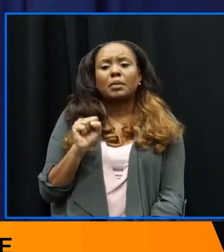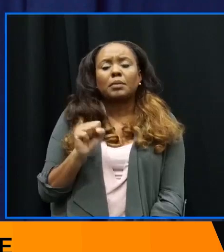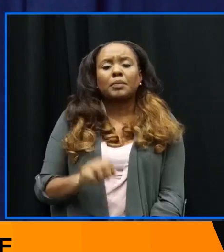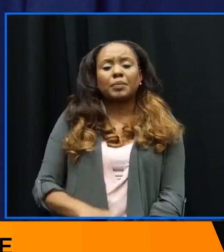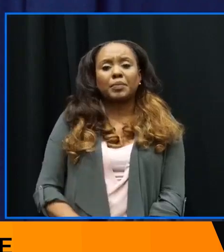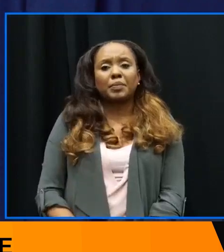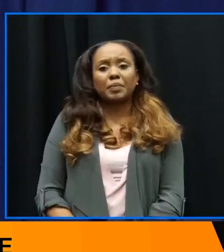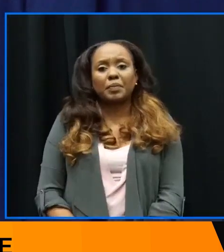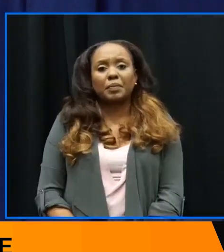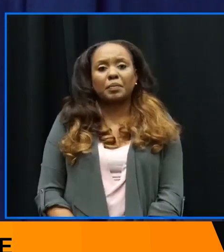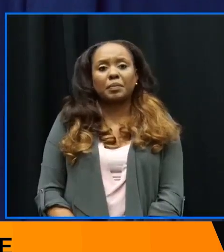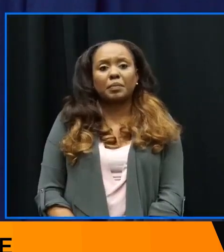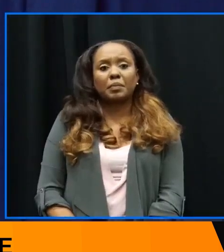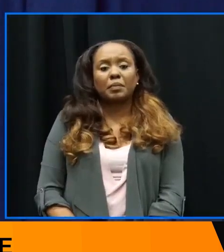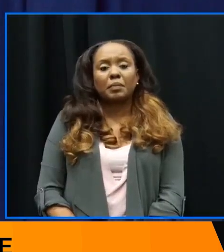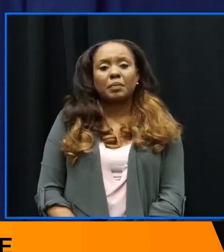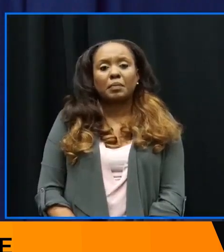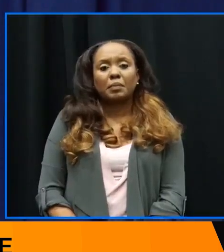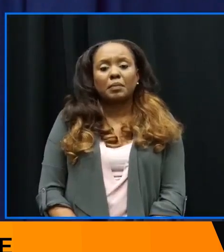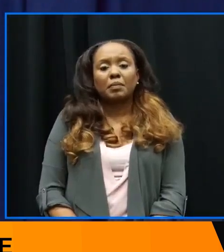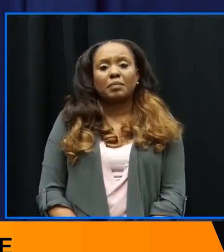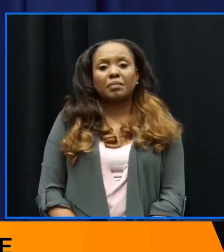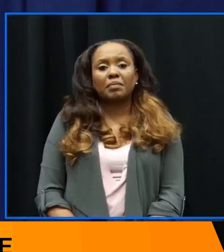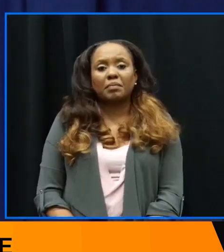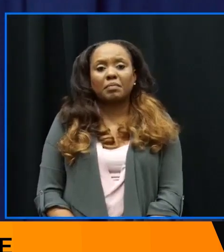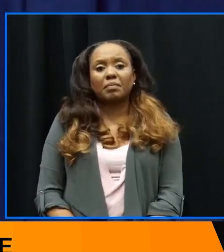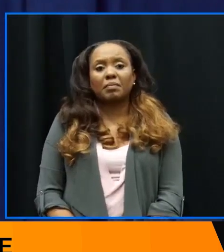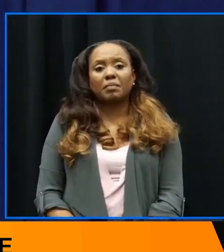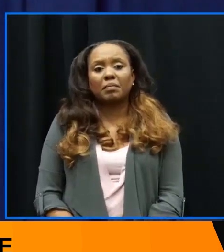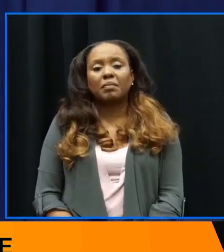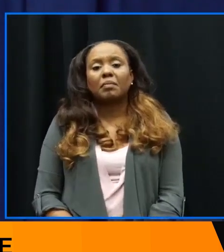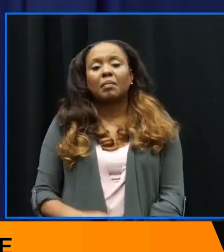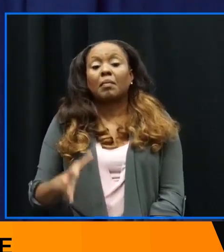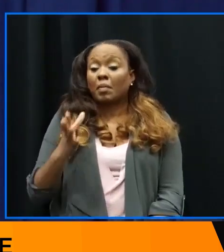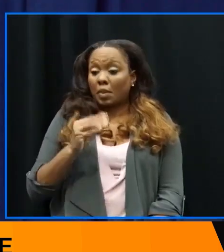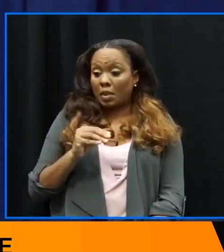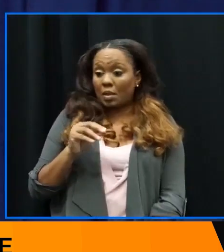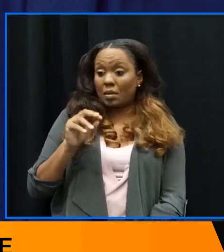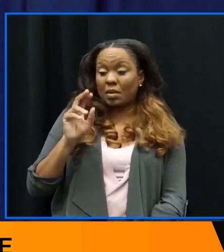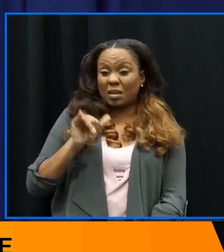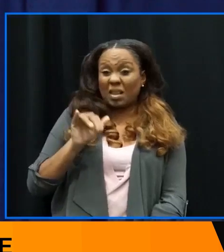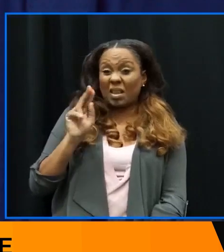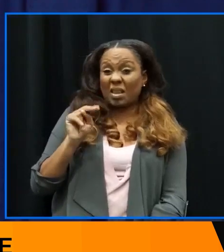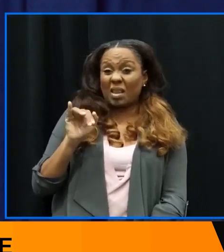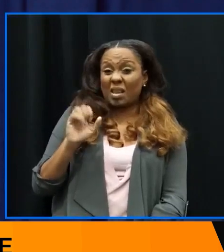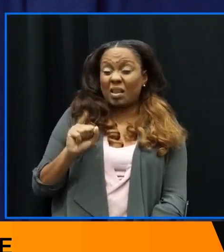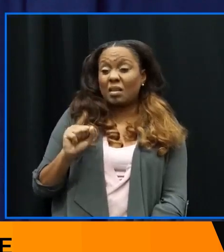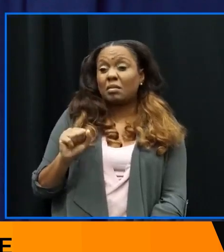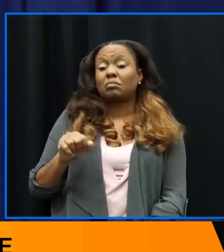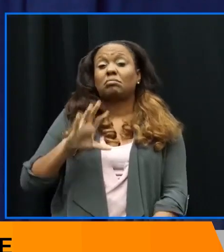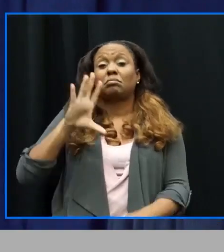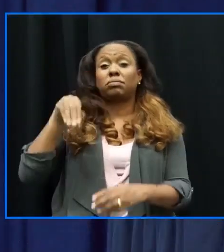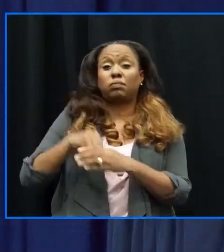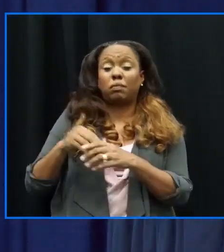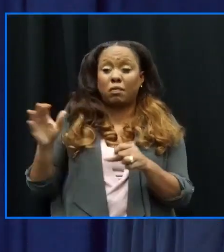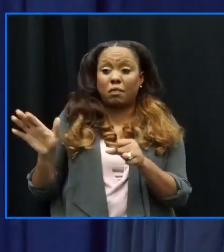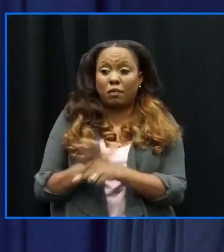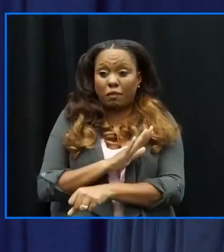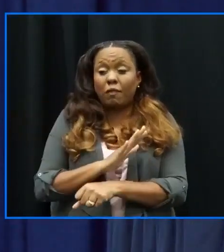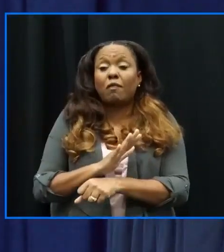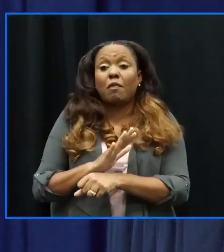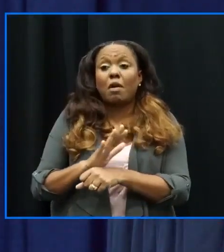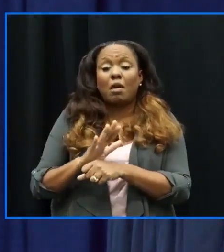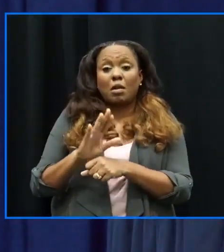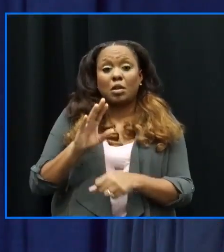and that being part of the total social security platform. Our beneficiaries need